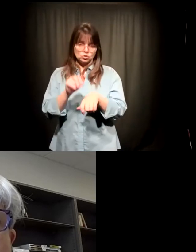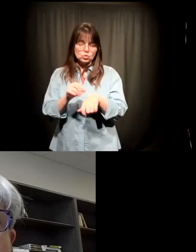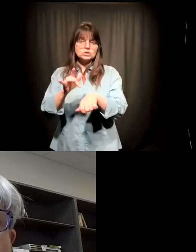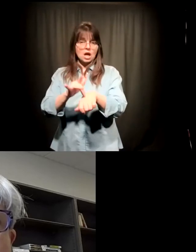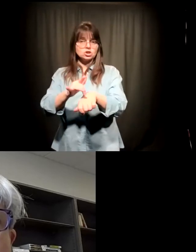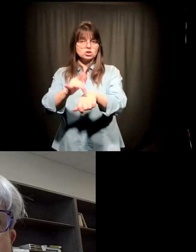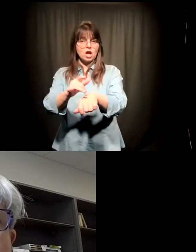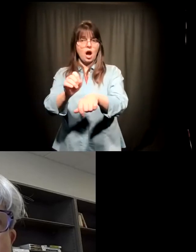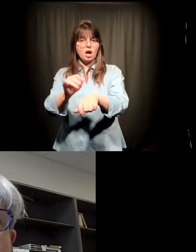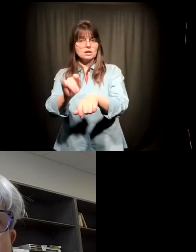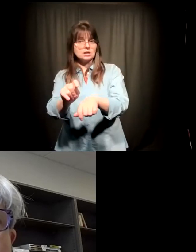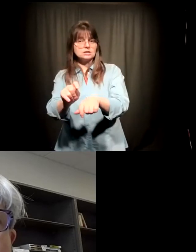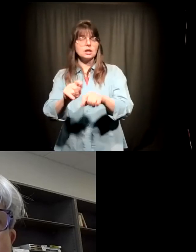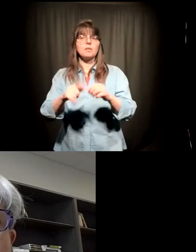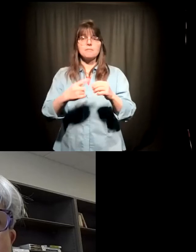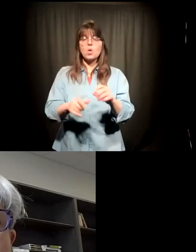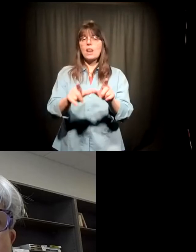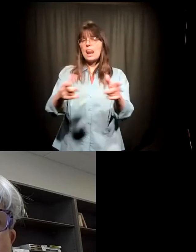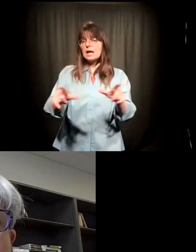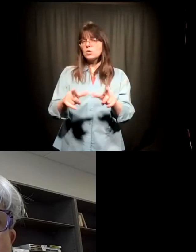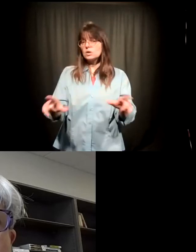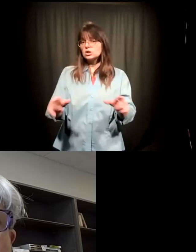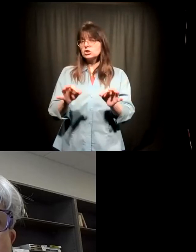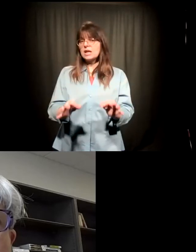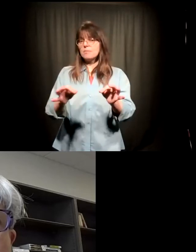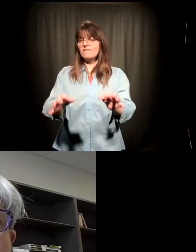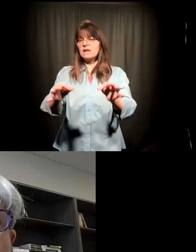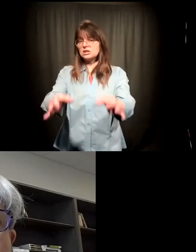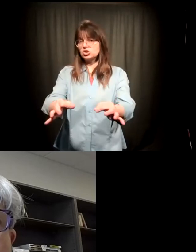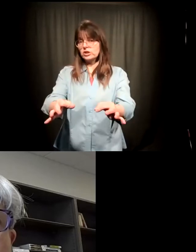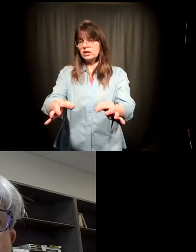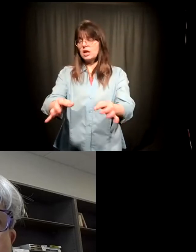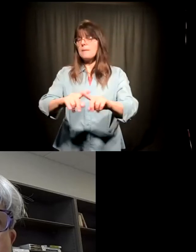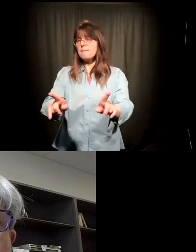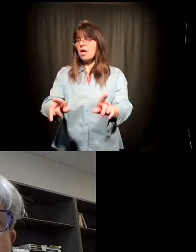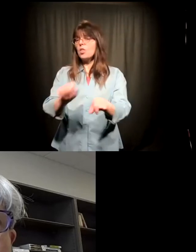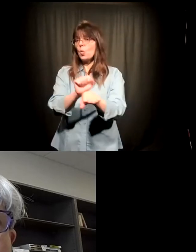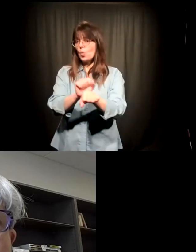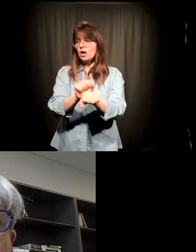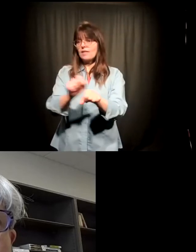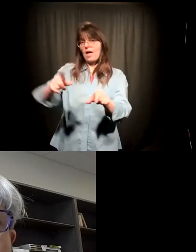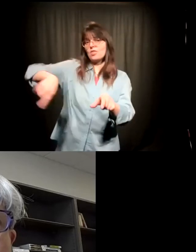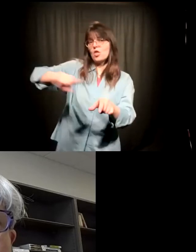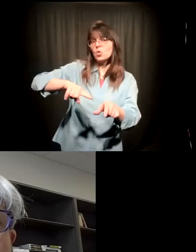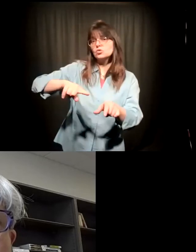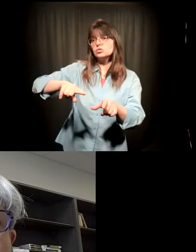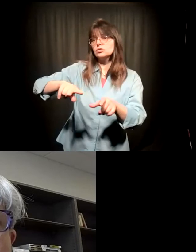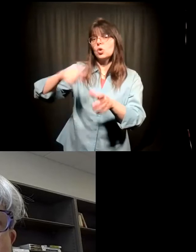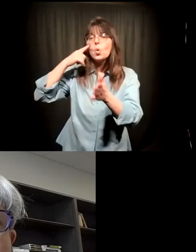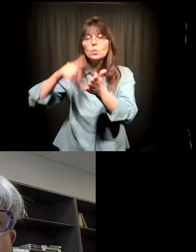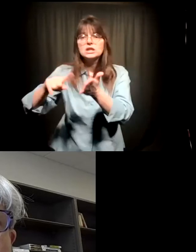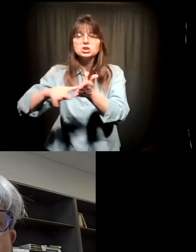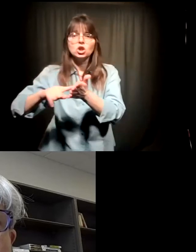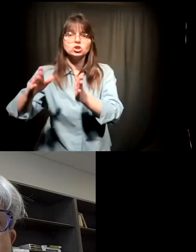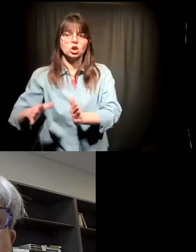And the other big thing is the contemporary research on language deprivation, which has so many brilliant deaf people at the